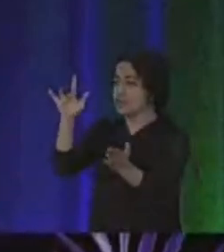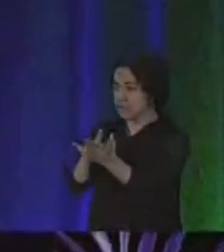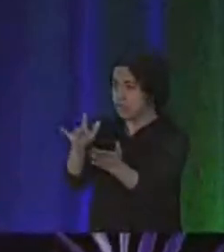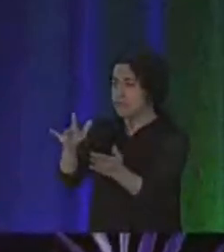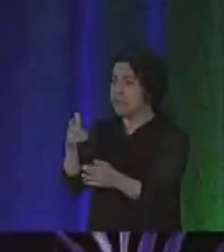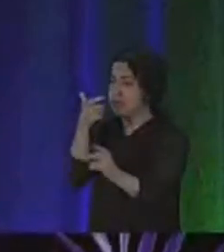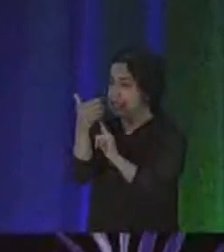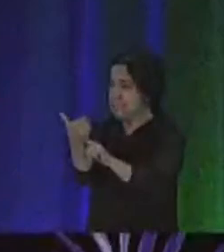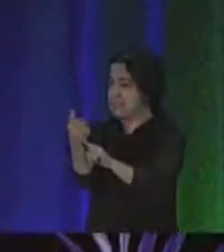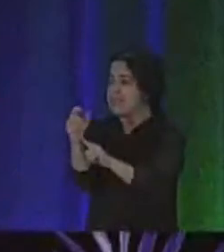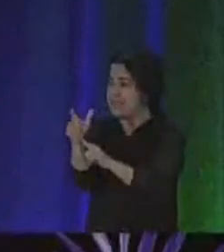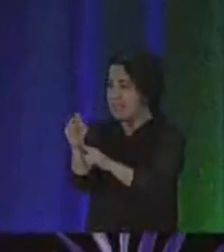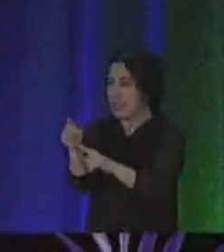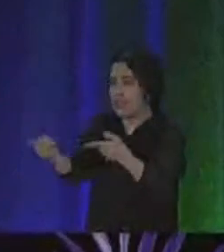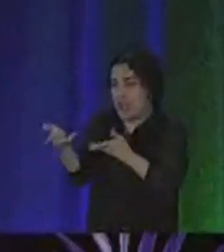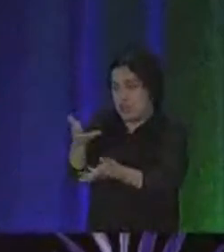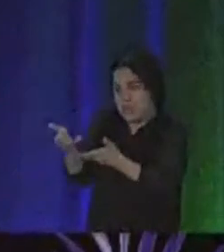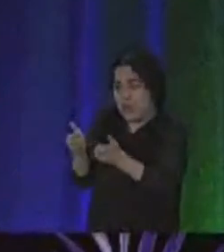fun today.